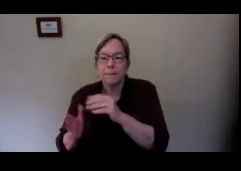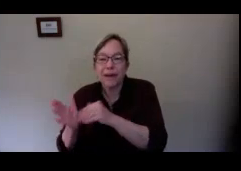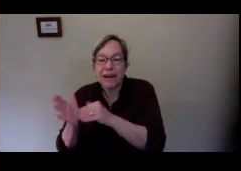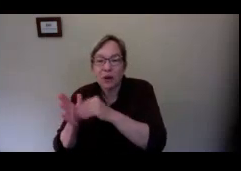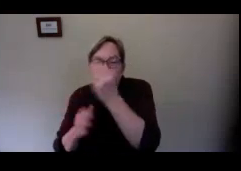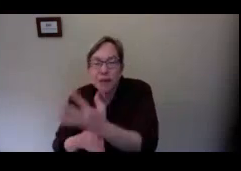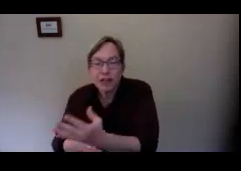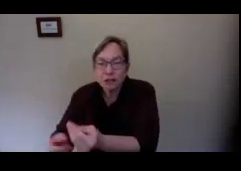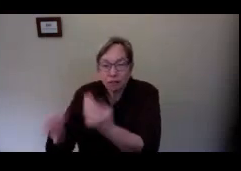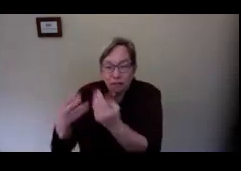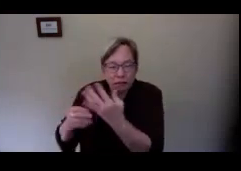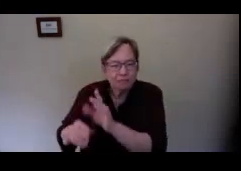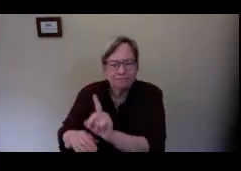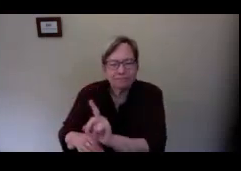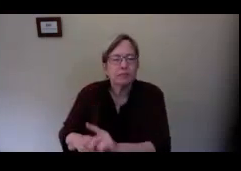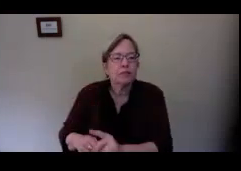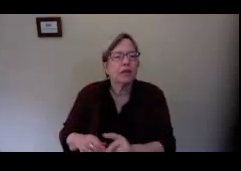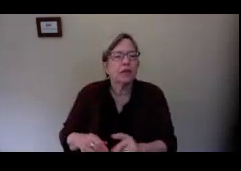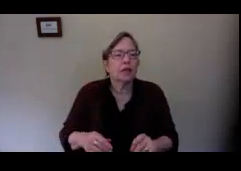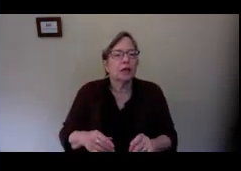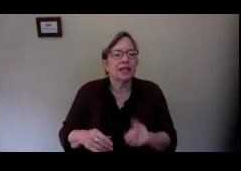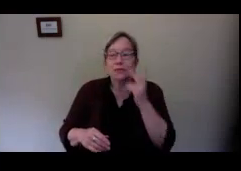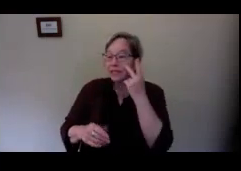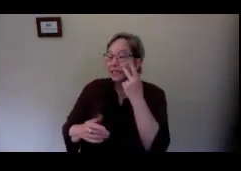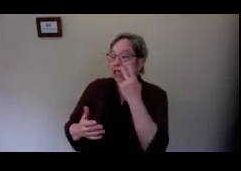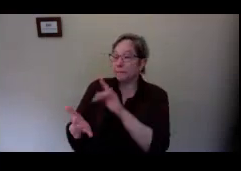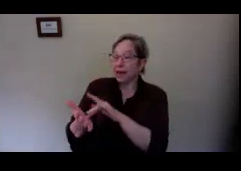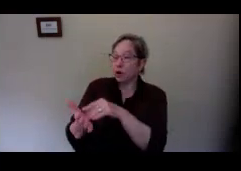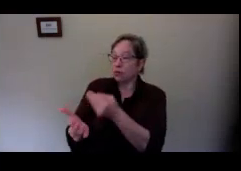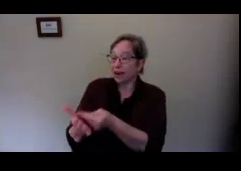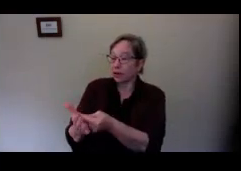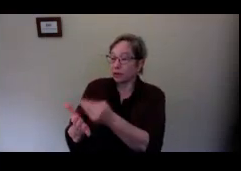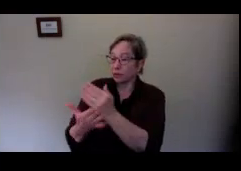they are able to live independently. Next slide.